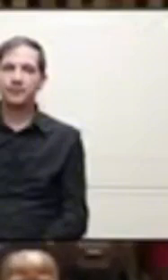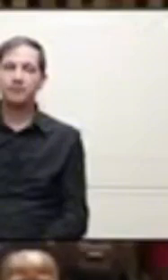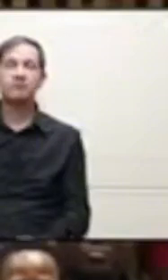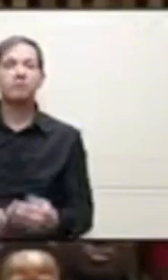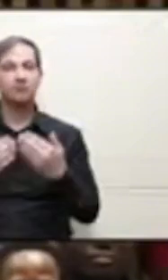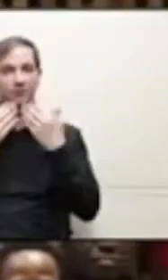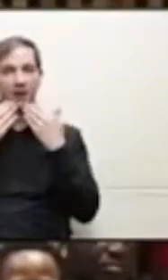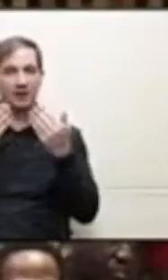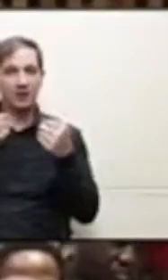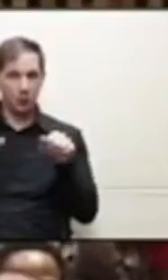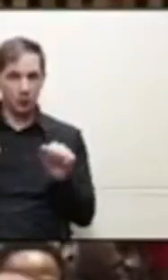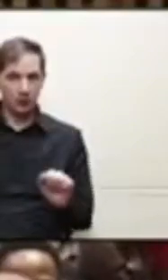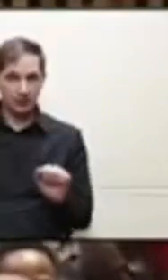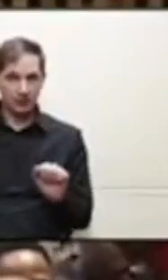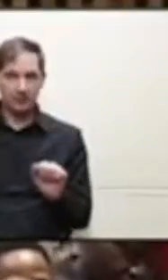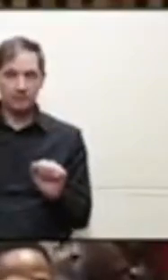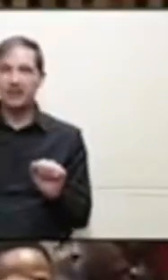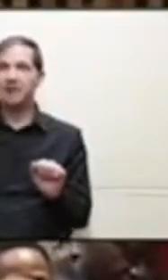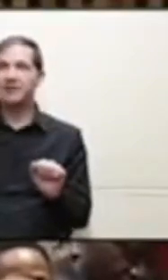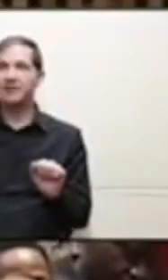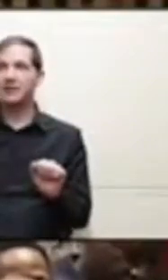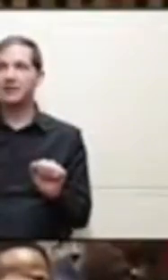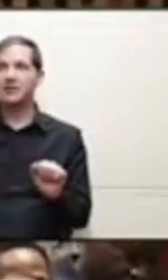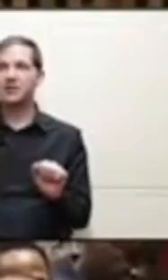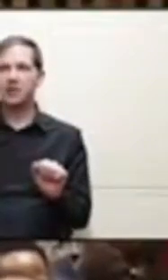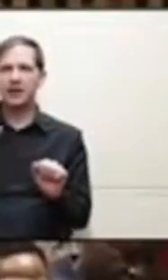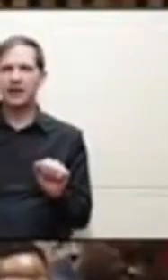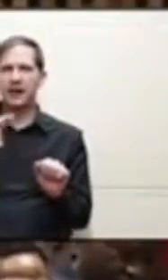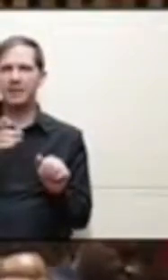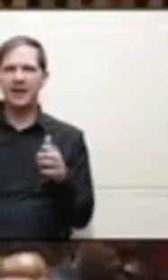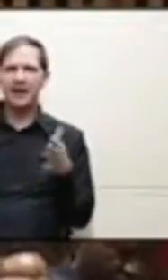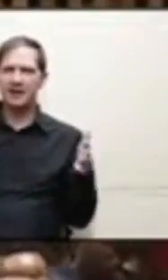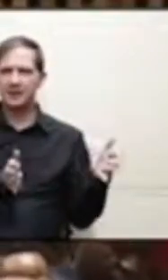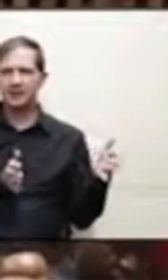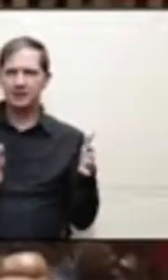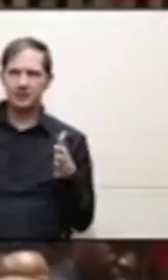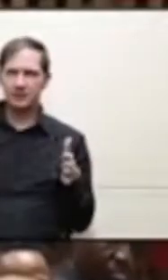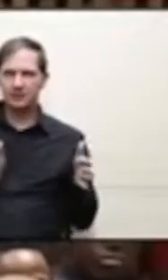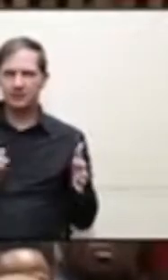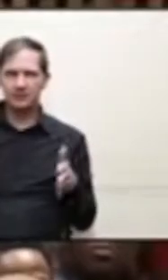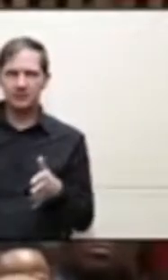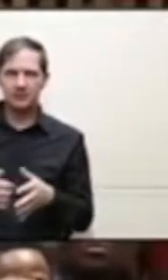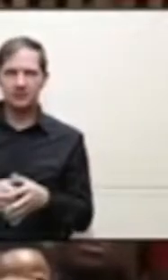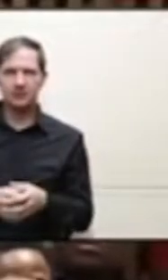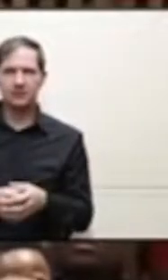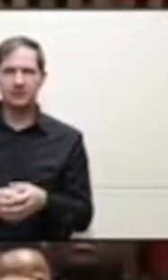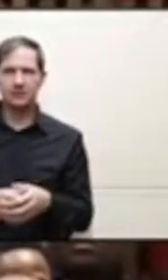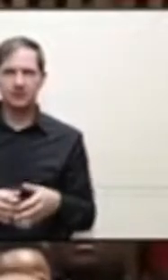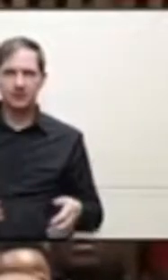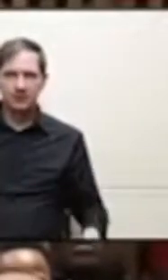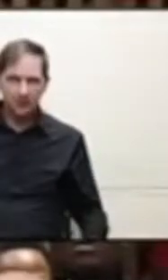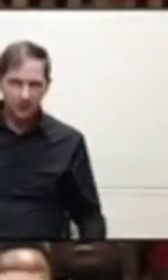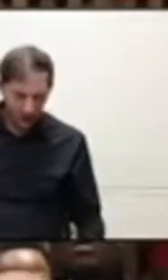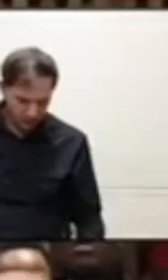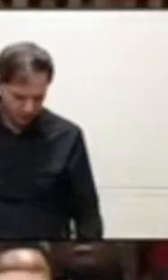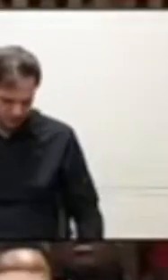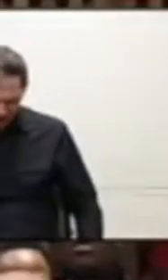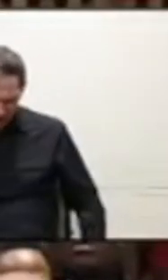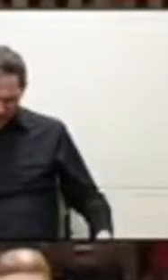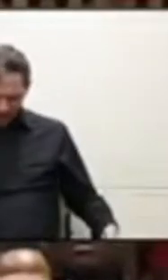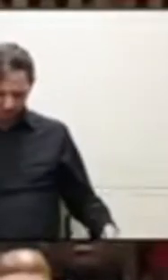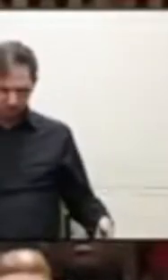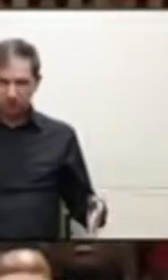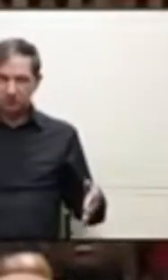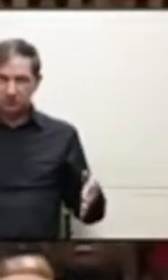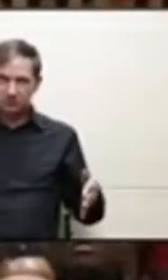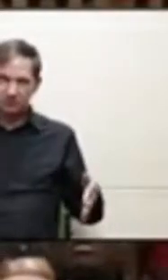Thank you, Chair. Ma'am, we do not have any creditors. Thanks a lot. If there's